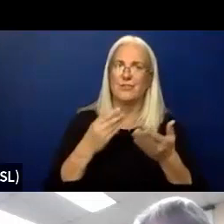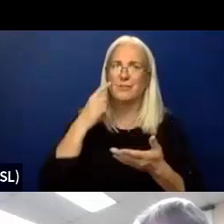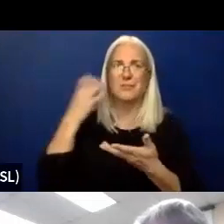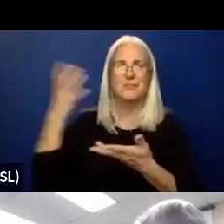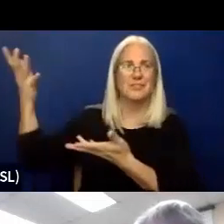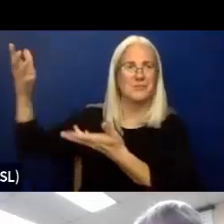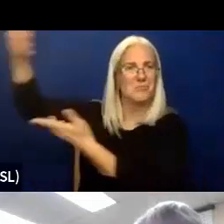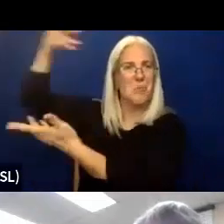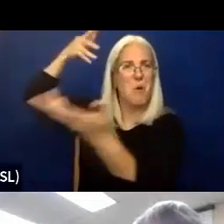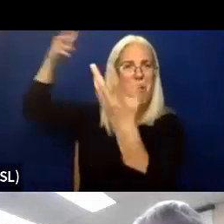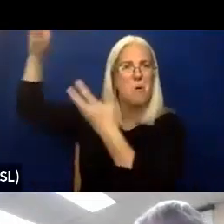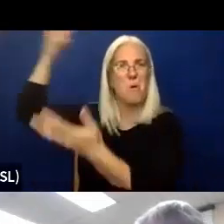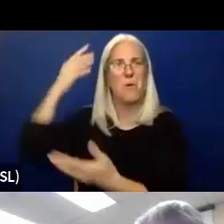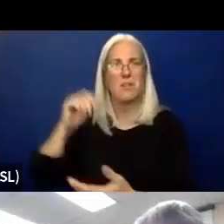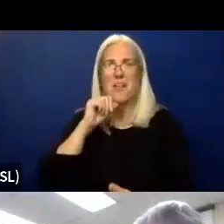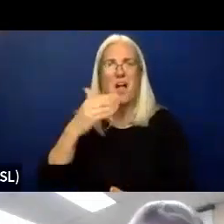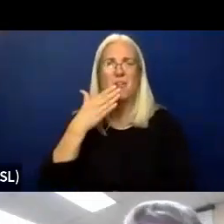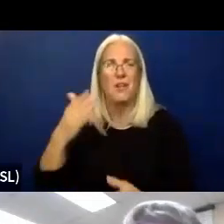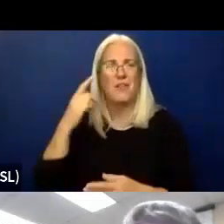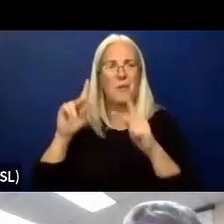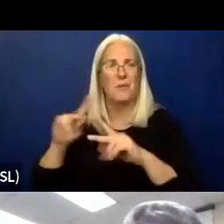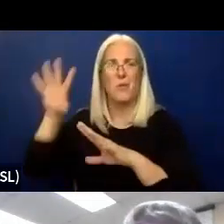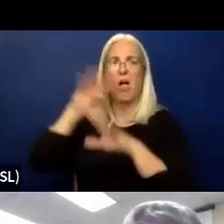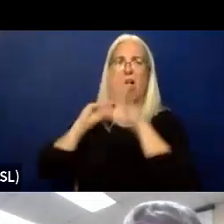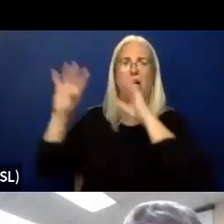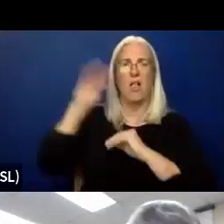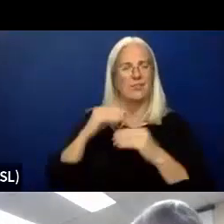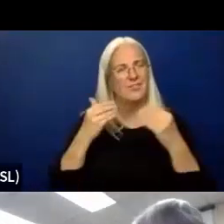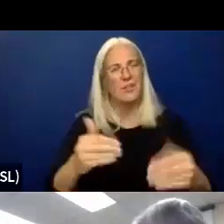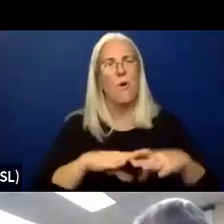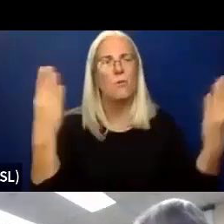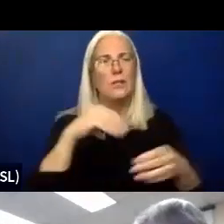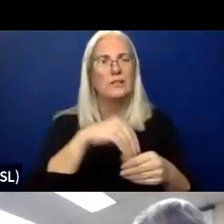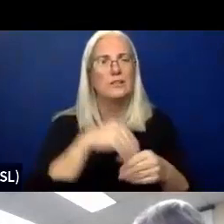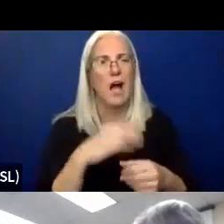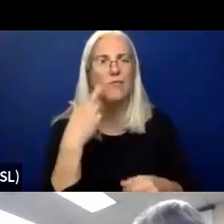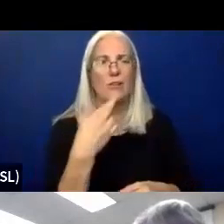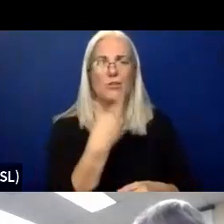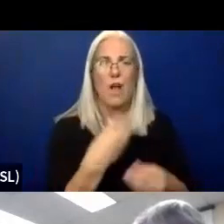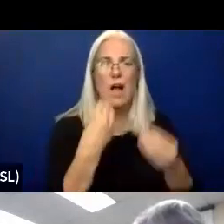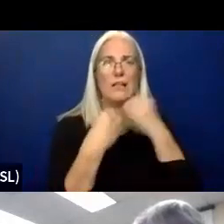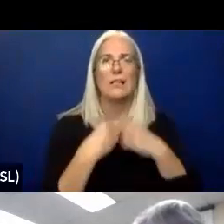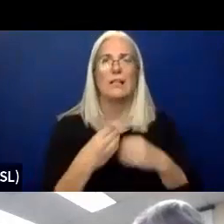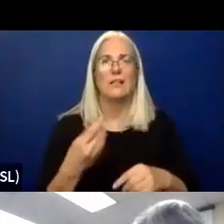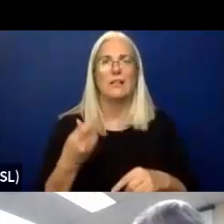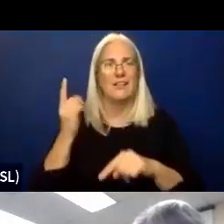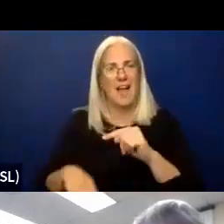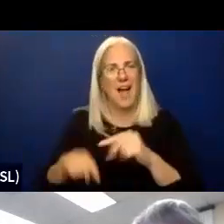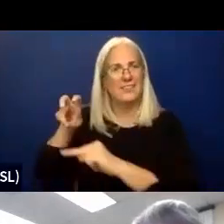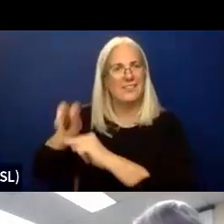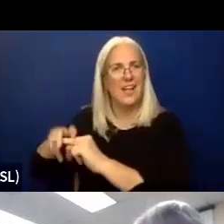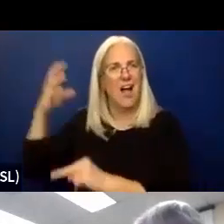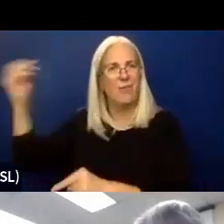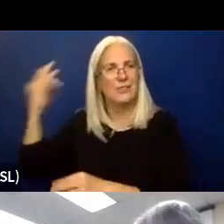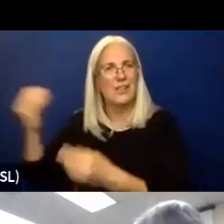Smoke and ash has not helped in their ability doing outdoor service. Any thoughts on